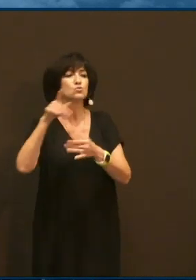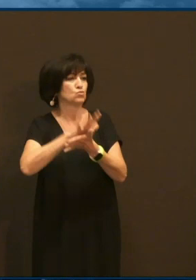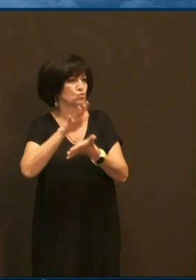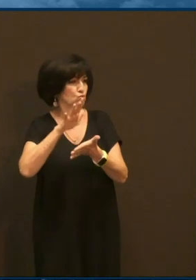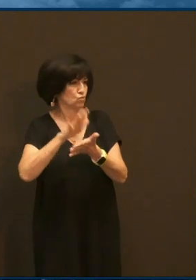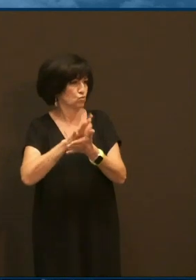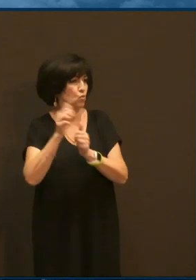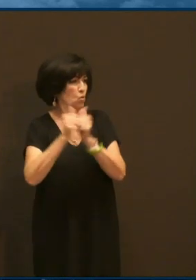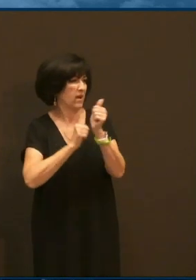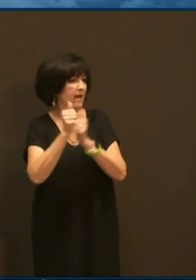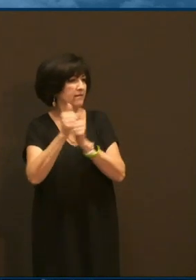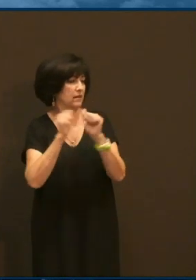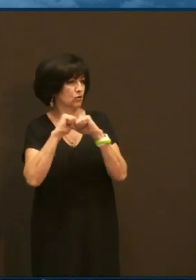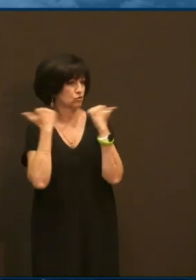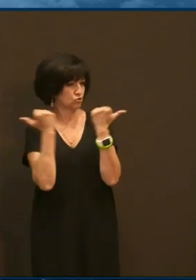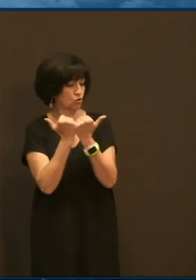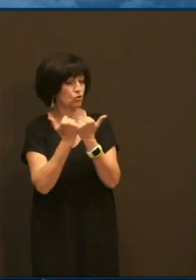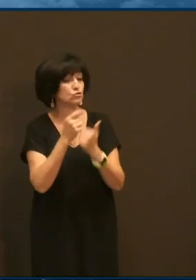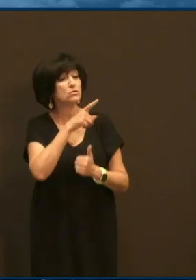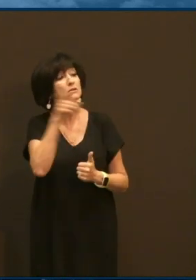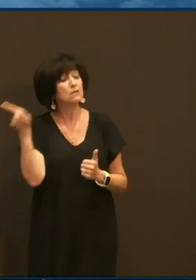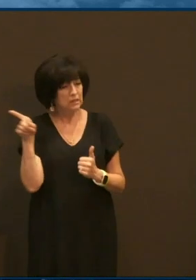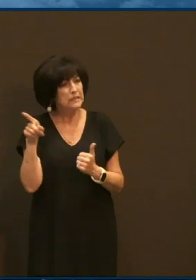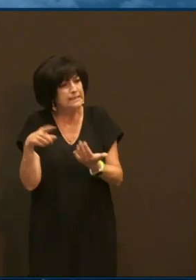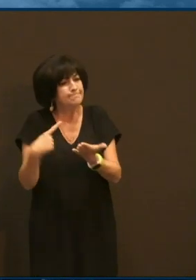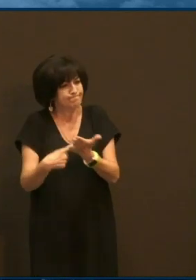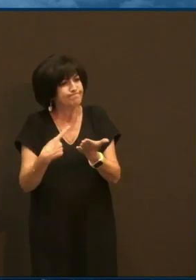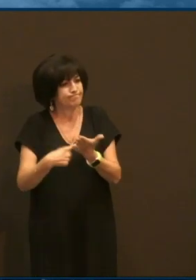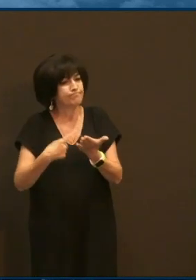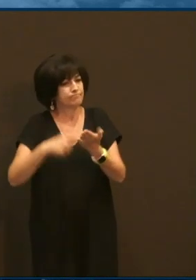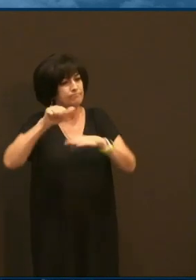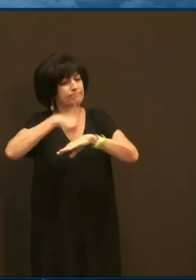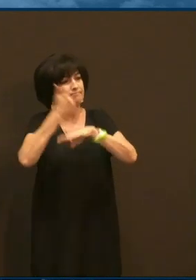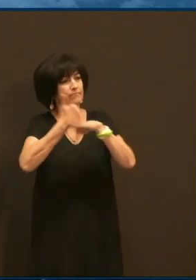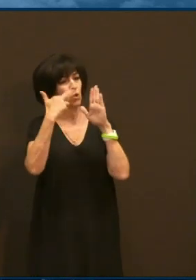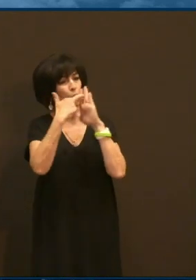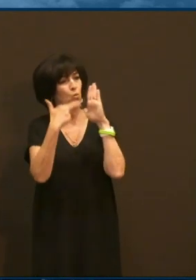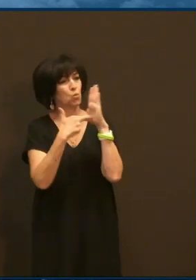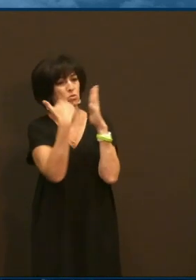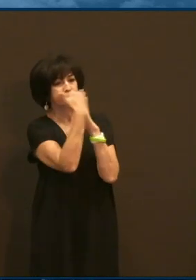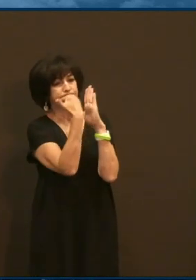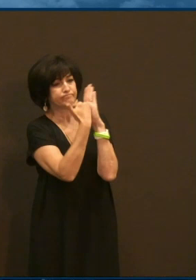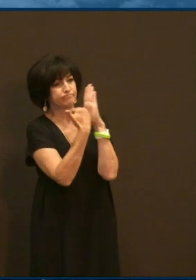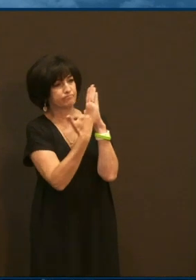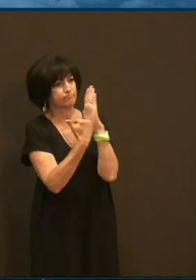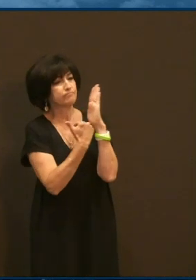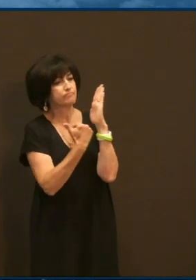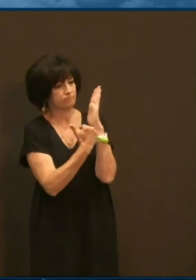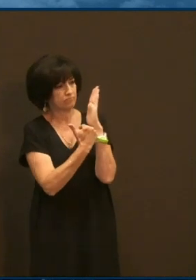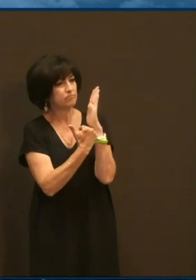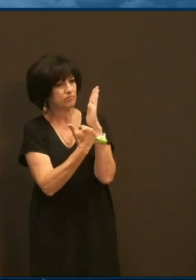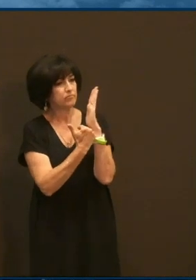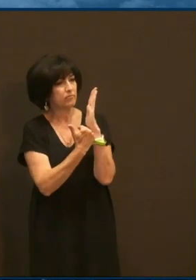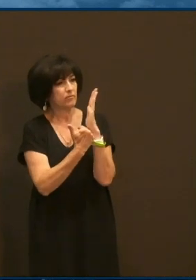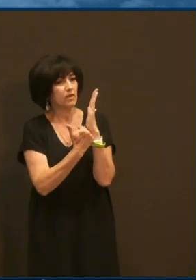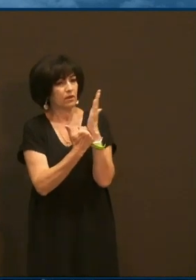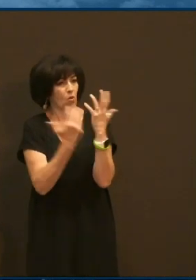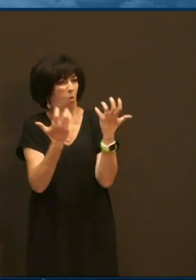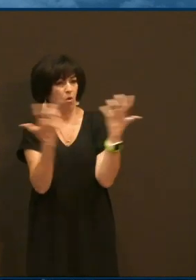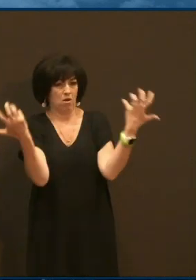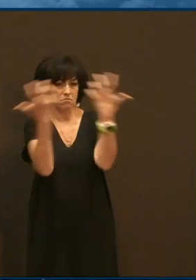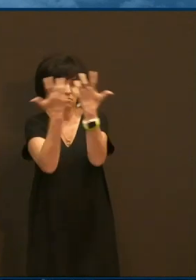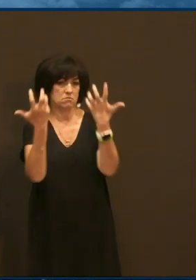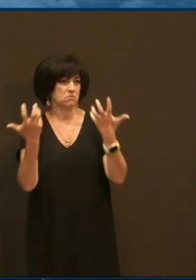youth sports, they are developing their own set of regulations to be consistent with or to align with